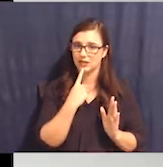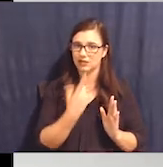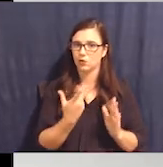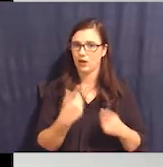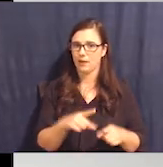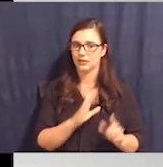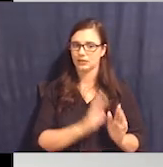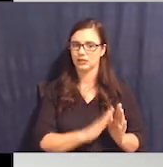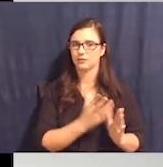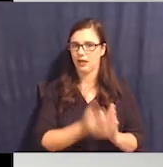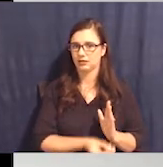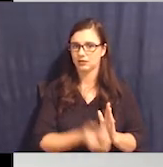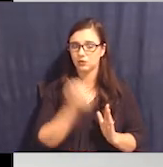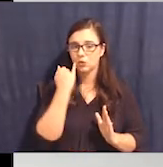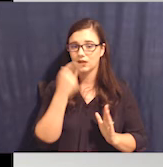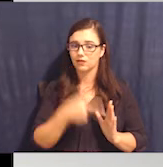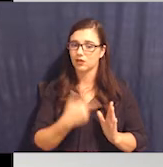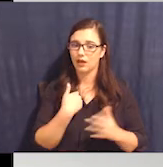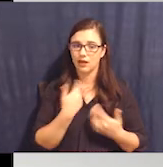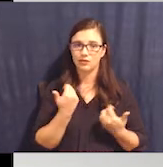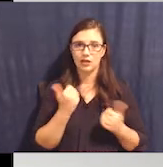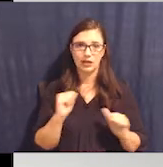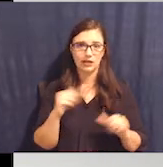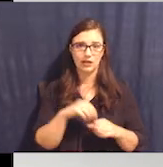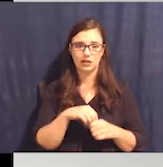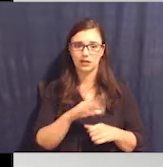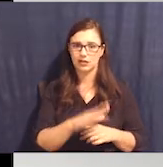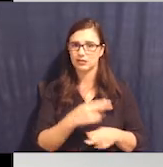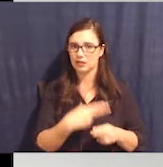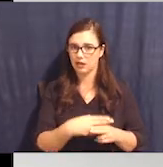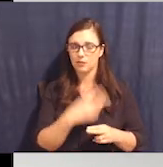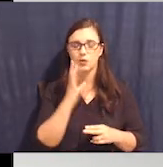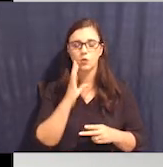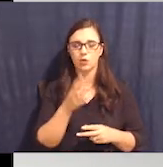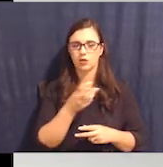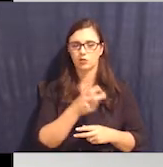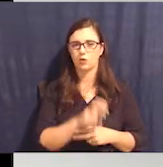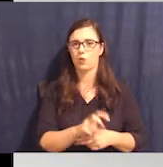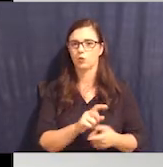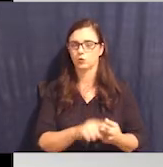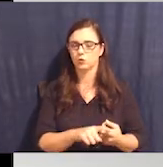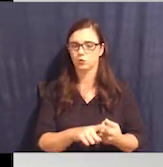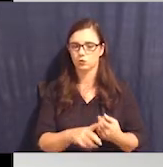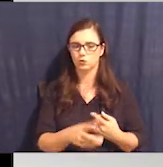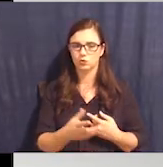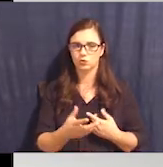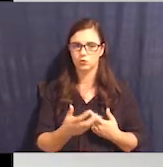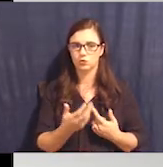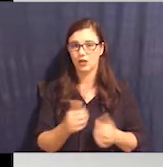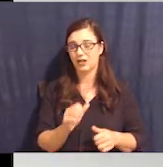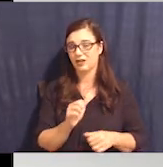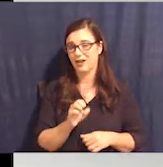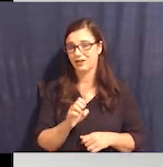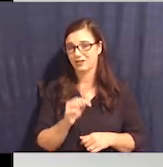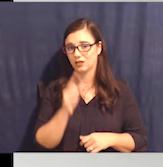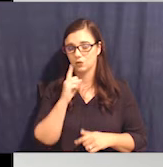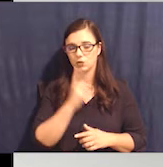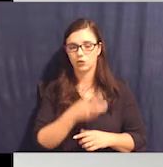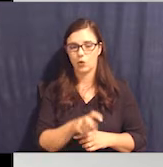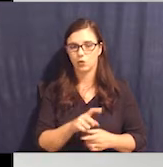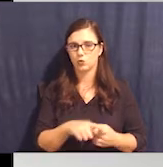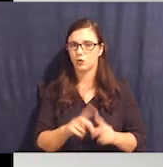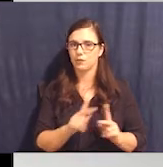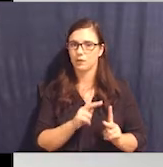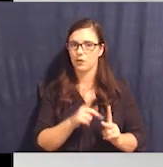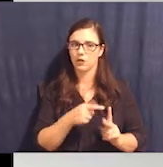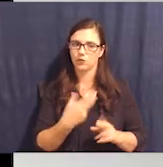what happened at his passing. So if he has anything in his name, it would go to the, or any assets of the trust